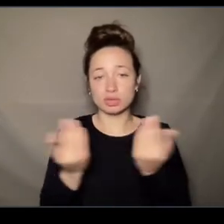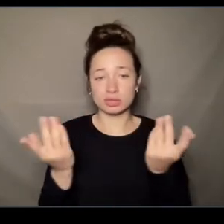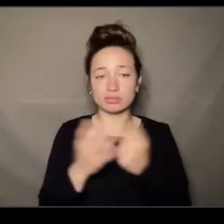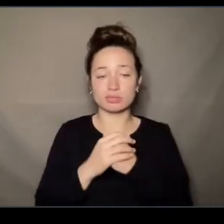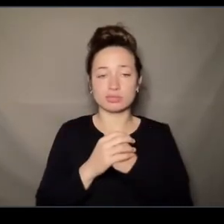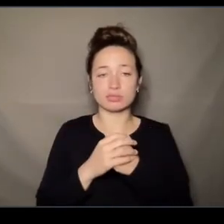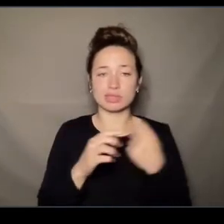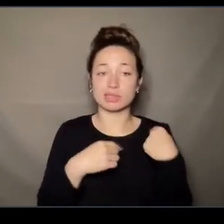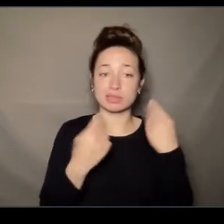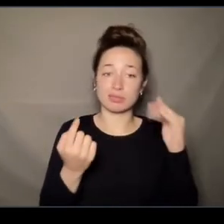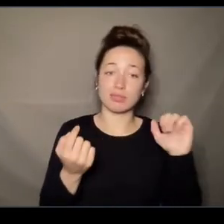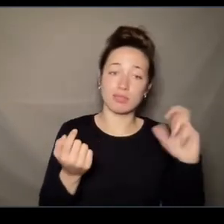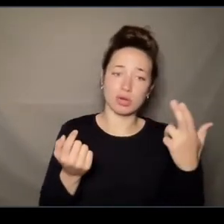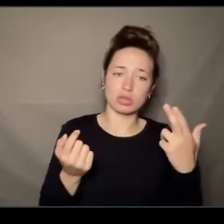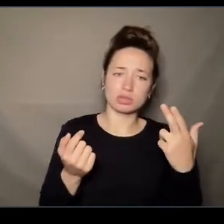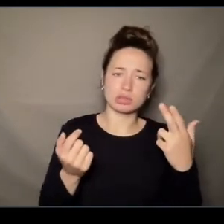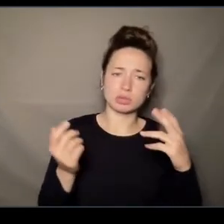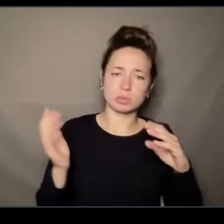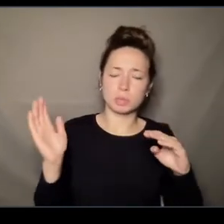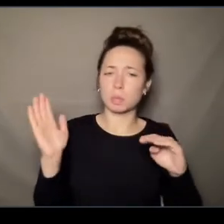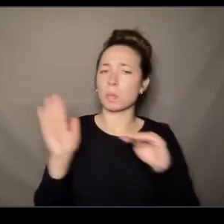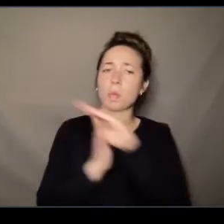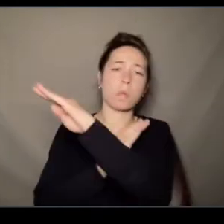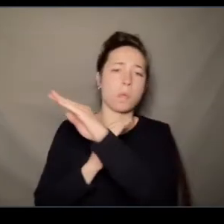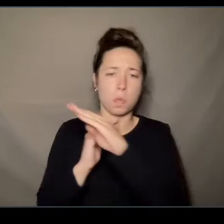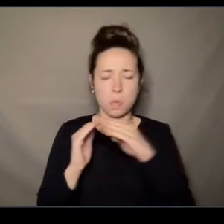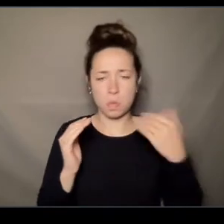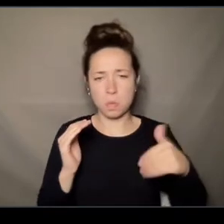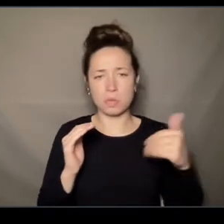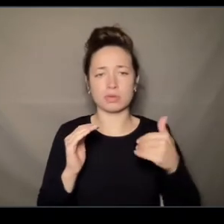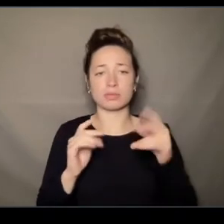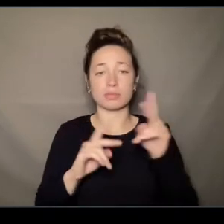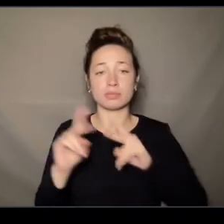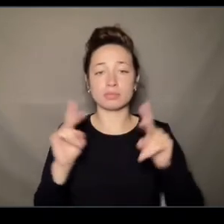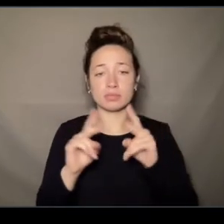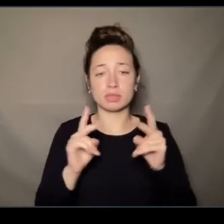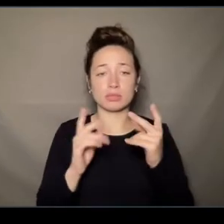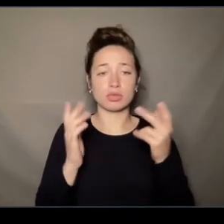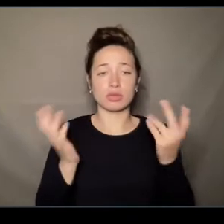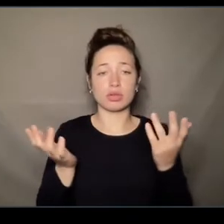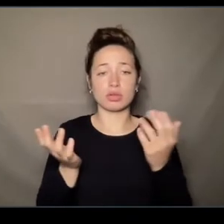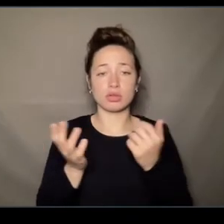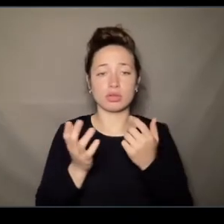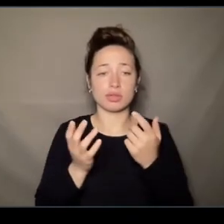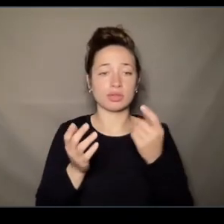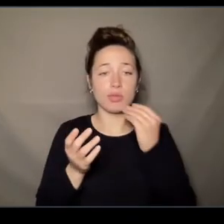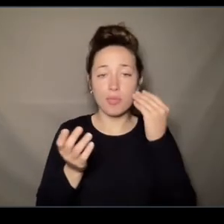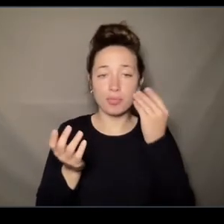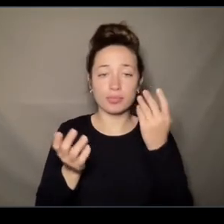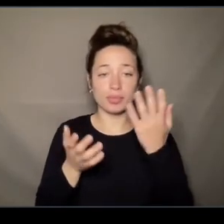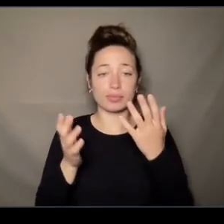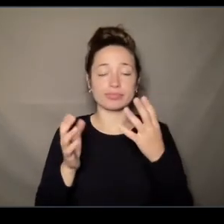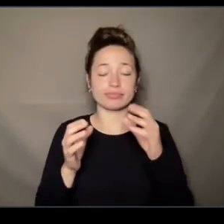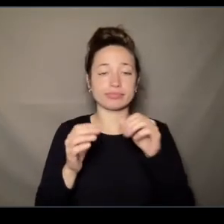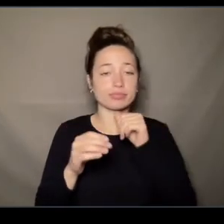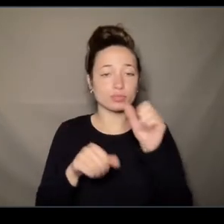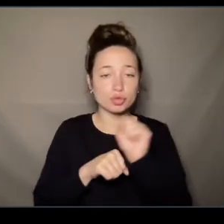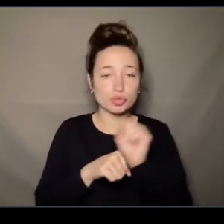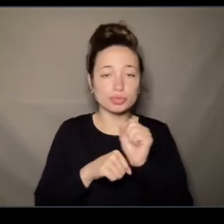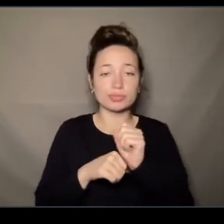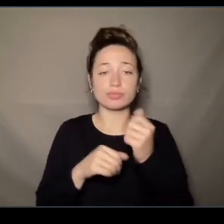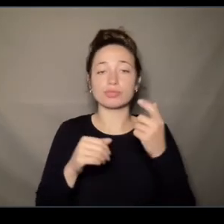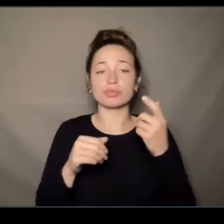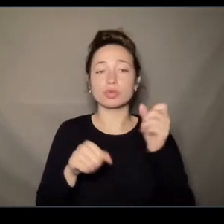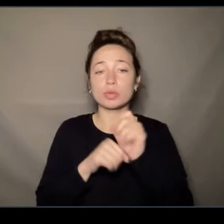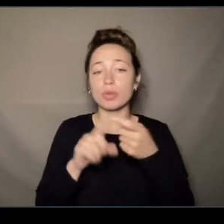departments. Wow. Since March, which is a massive increase. People are home, they're either out